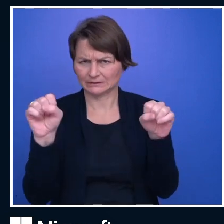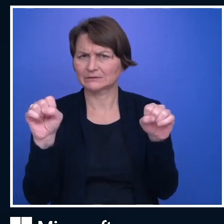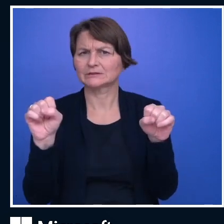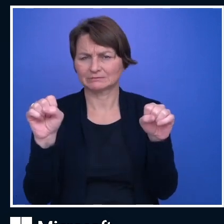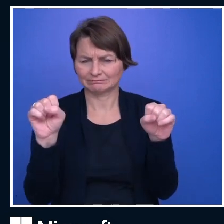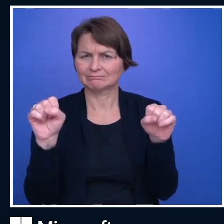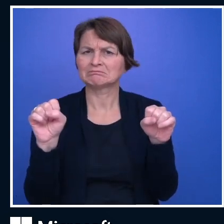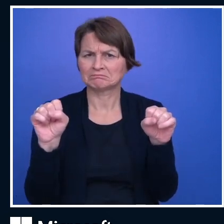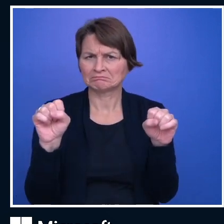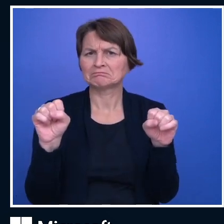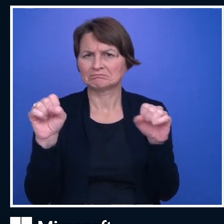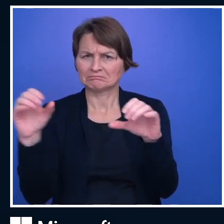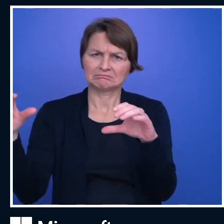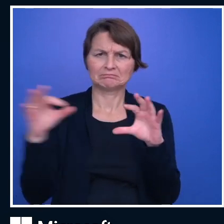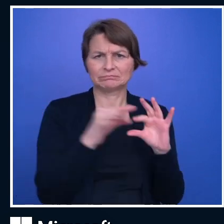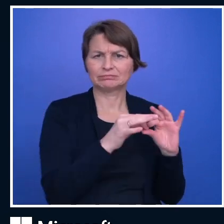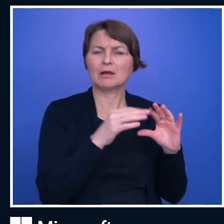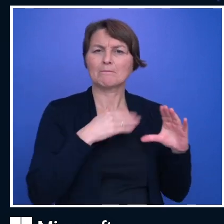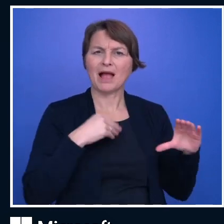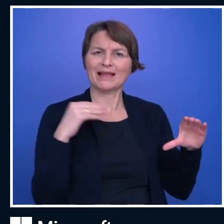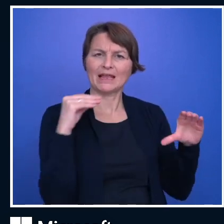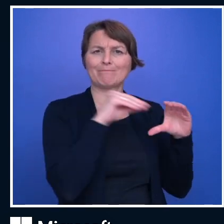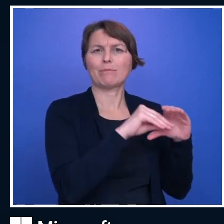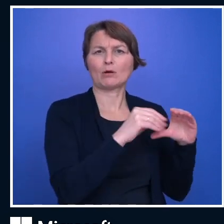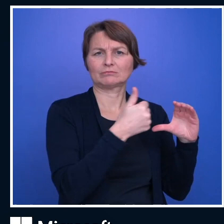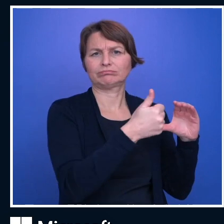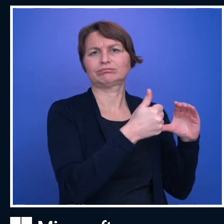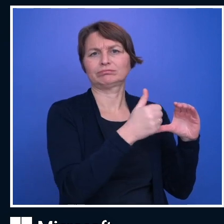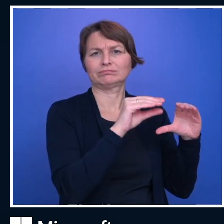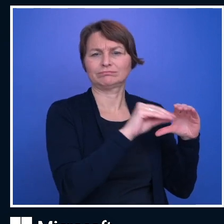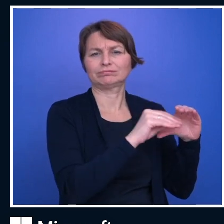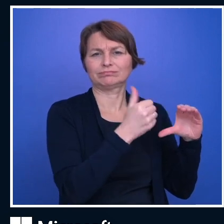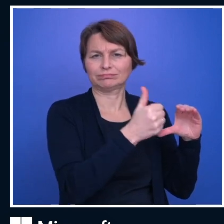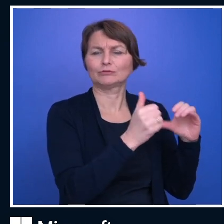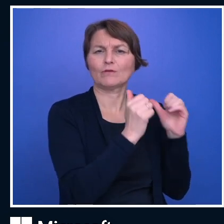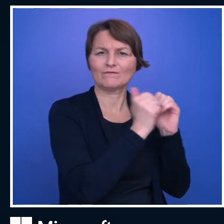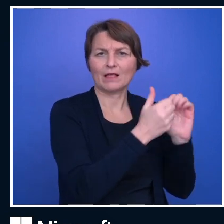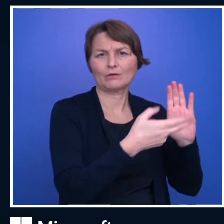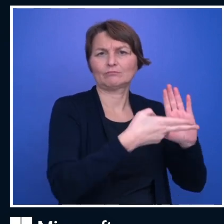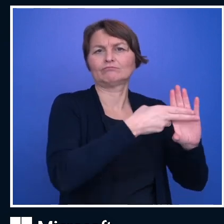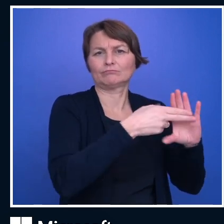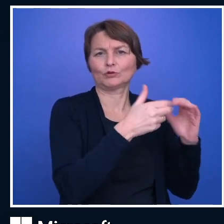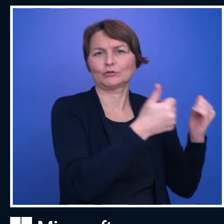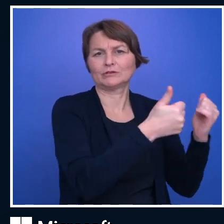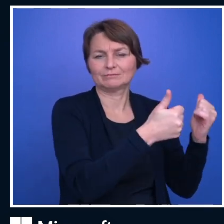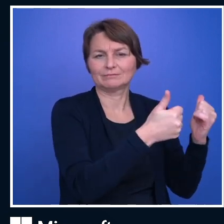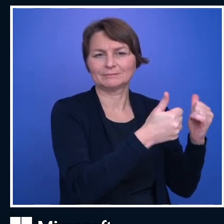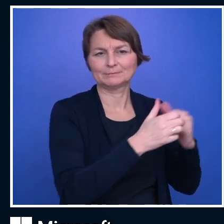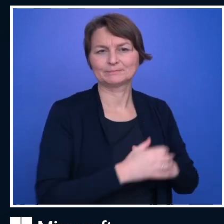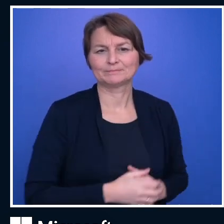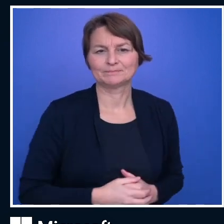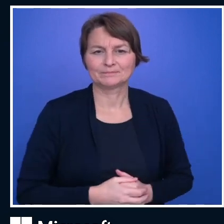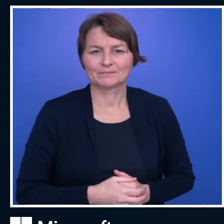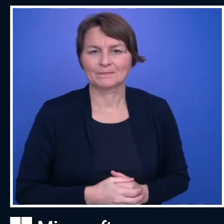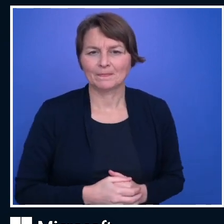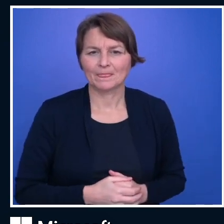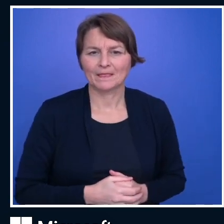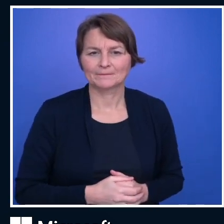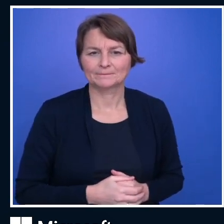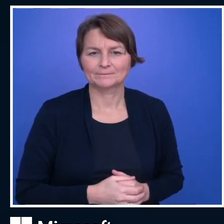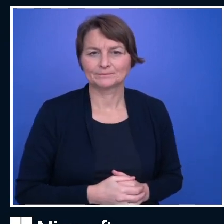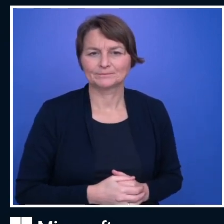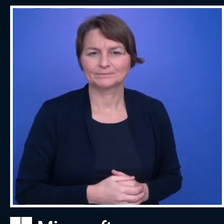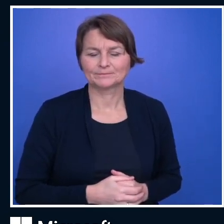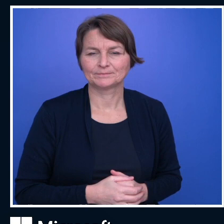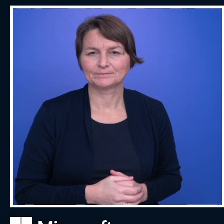inbox. So that value is compared. So if there's a higher probability that those two words go into your inbox, your